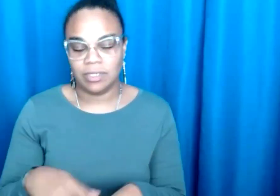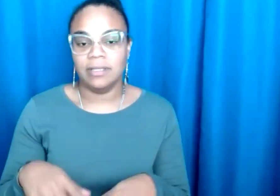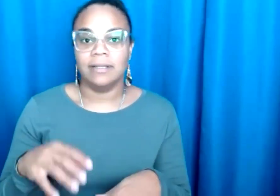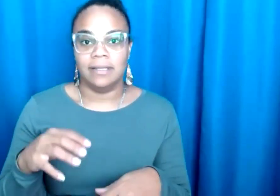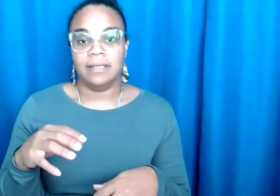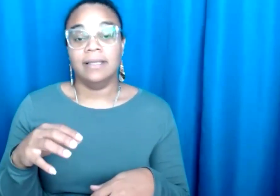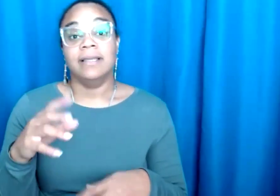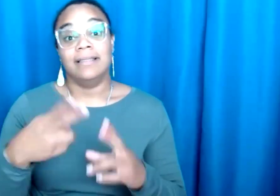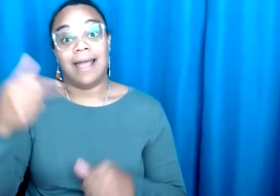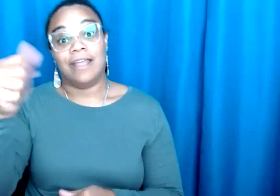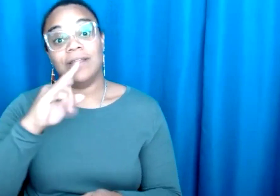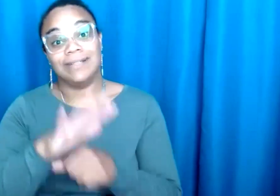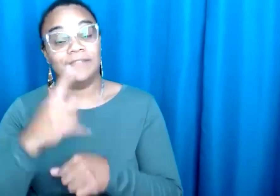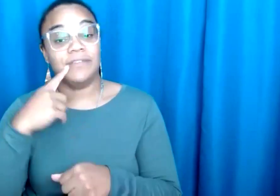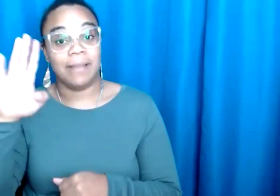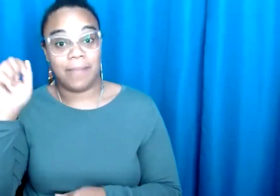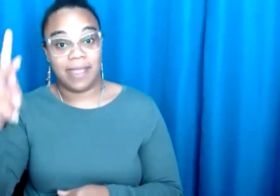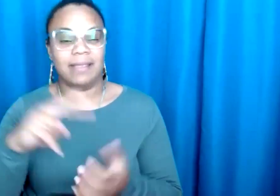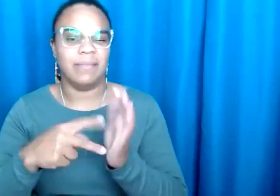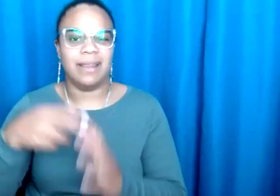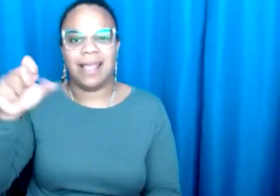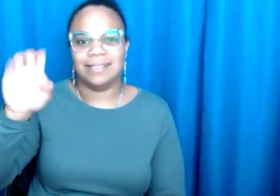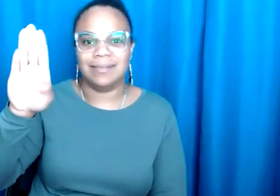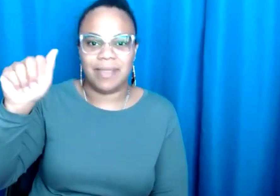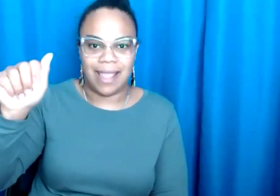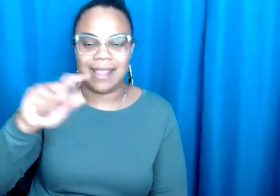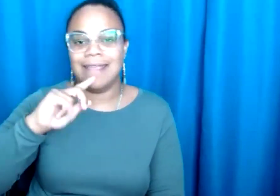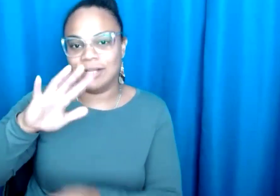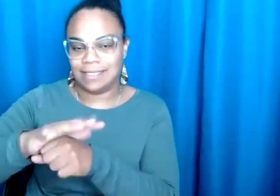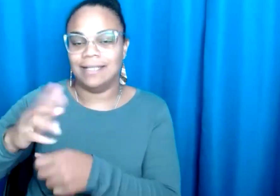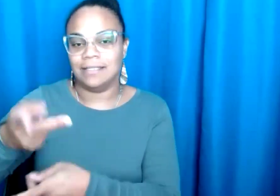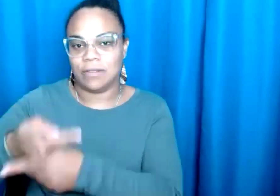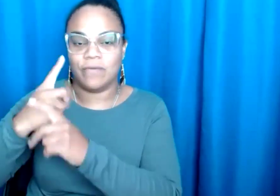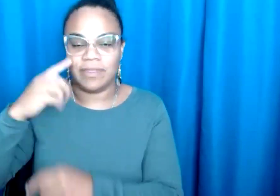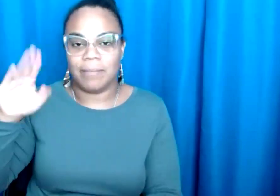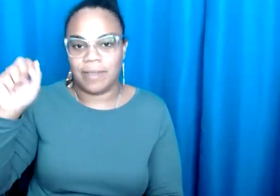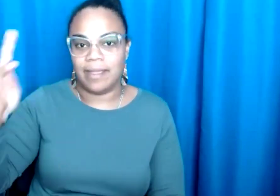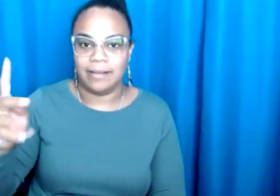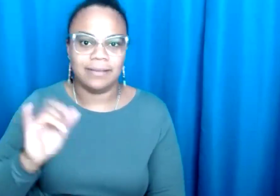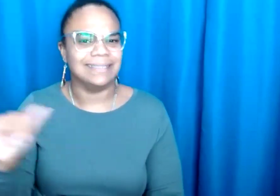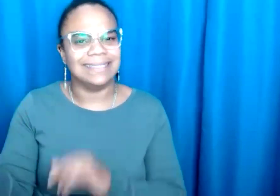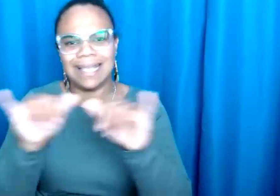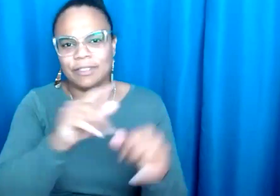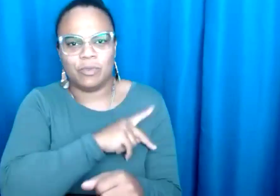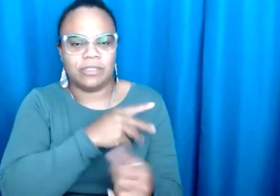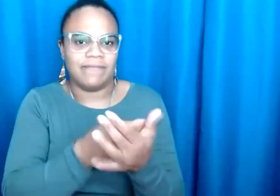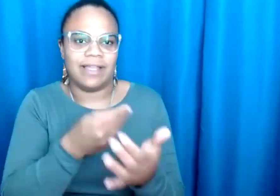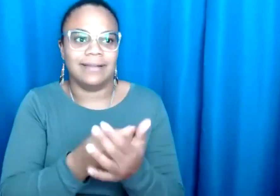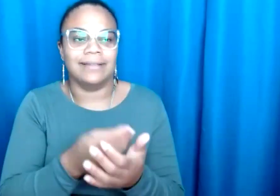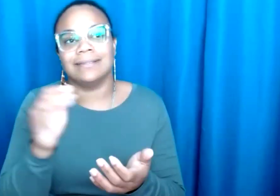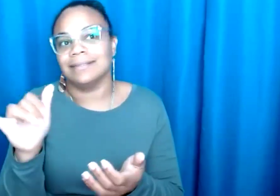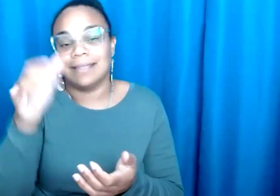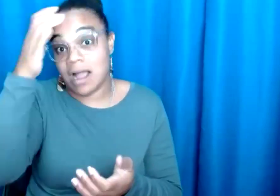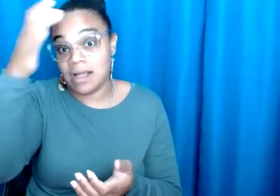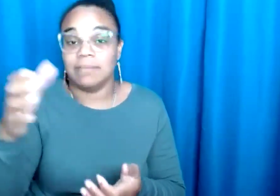the bank, meaning the SBA guarantees the loan to the bank, where like in personal finance, the SBA is like a co-signer. If